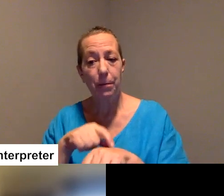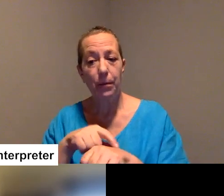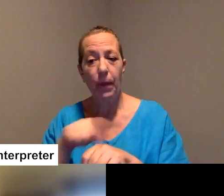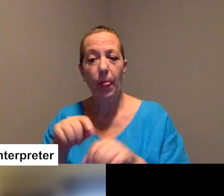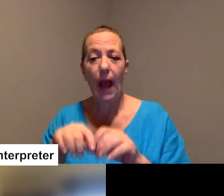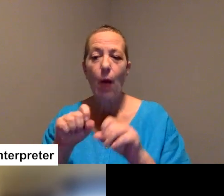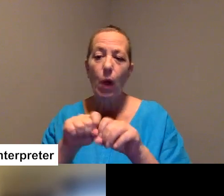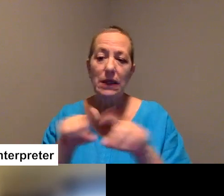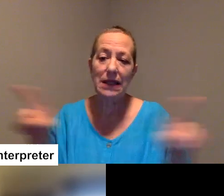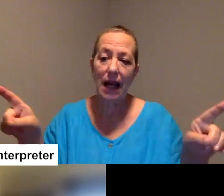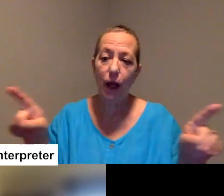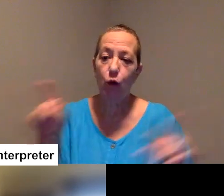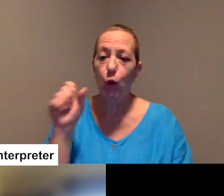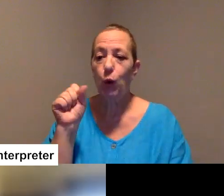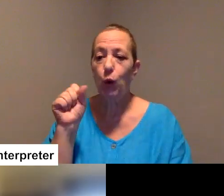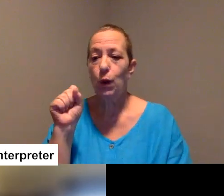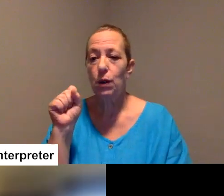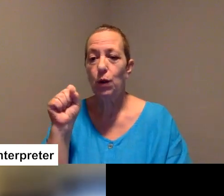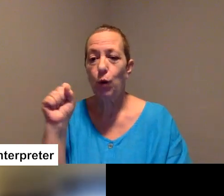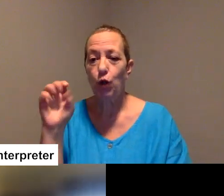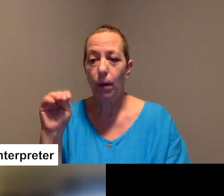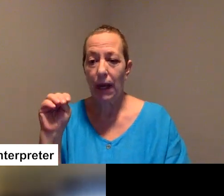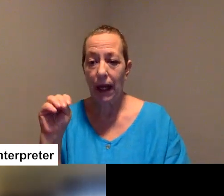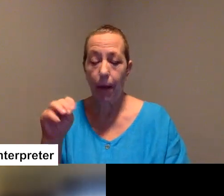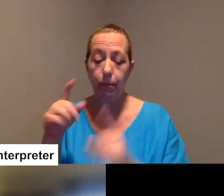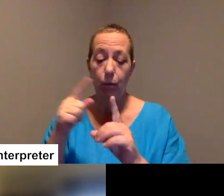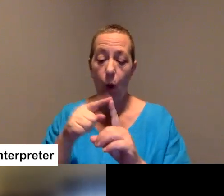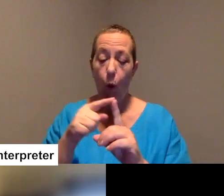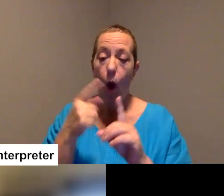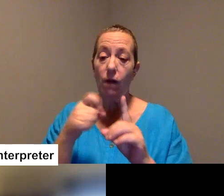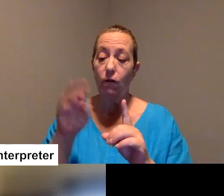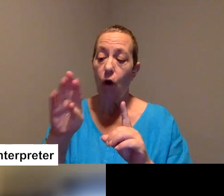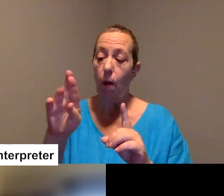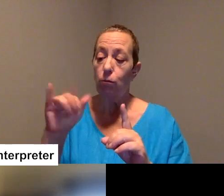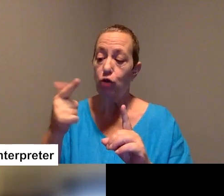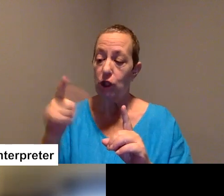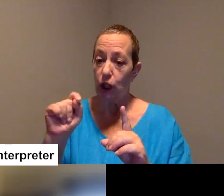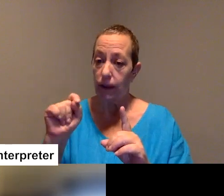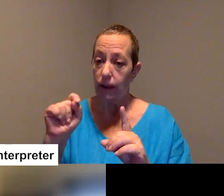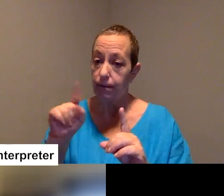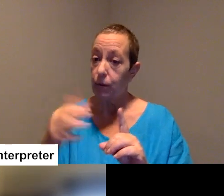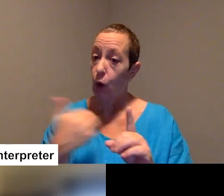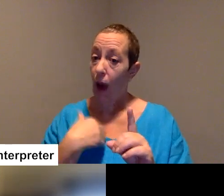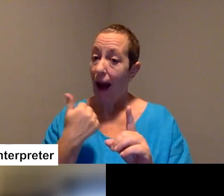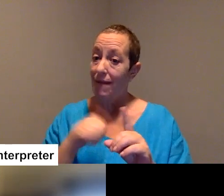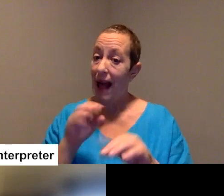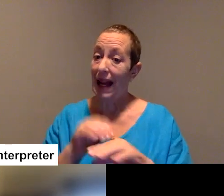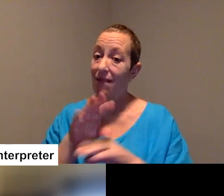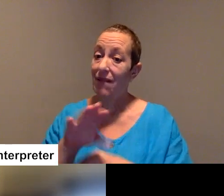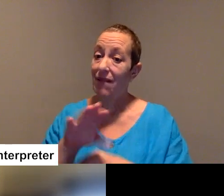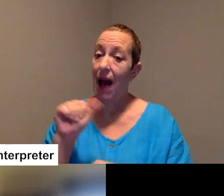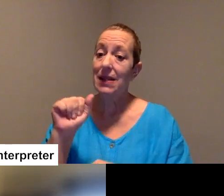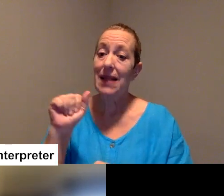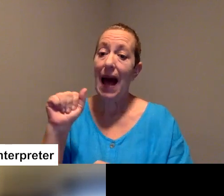media. Those questions are, one of them from Bridget, do you have any advice for me as a parent of an